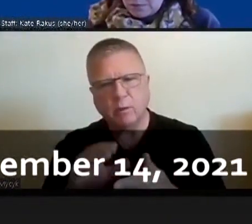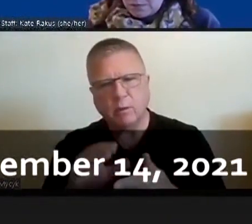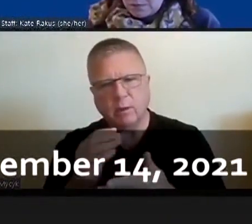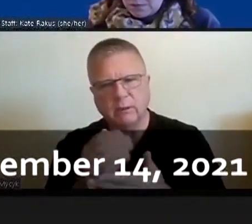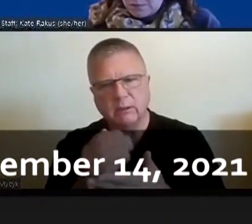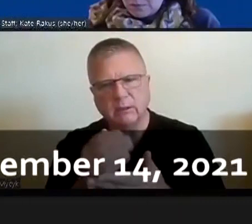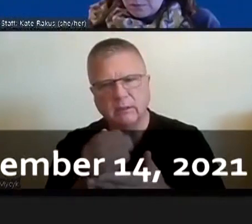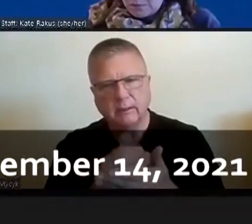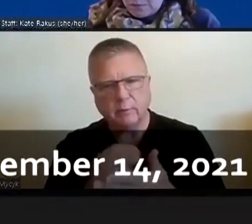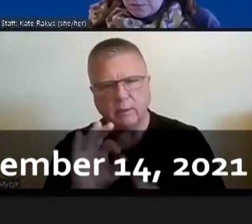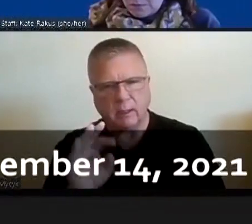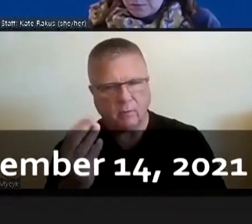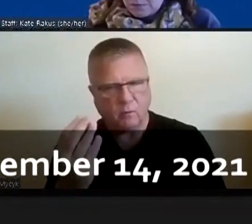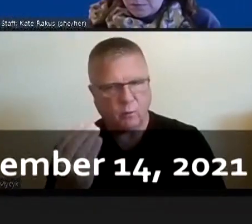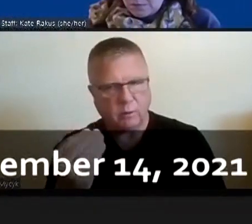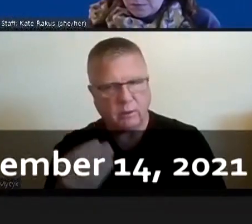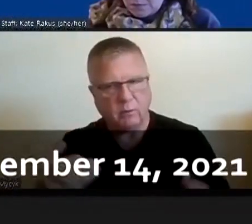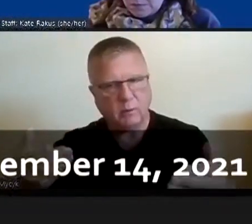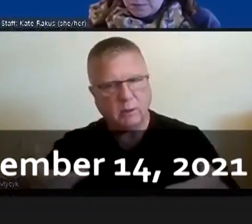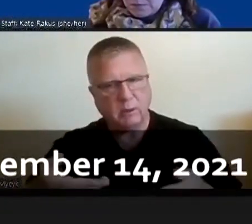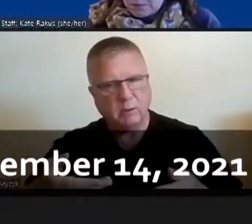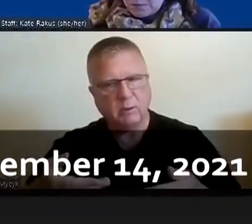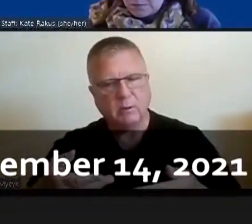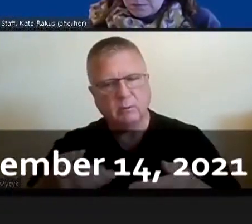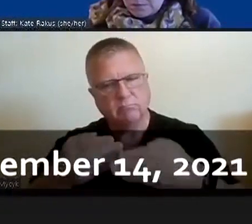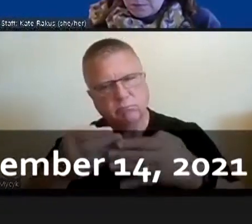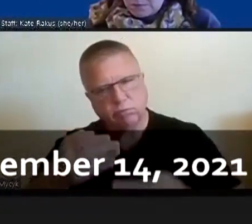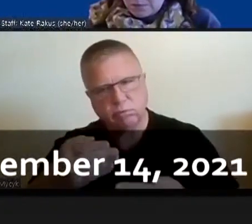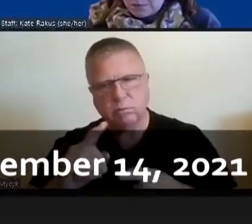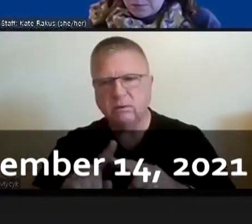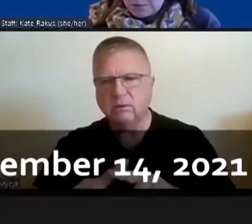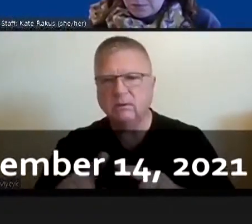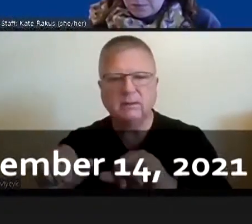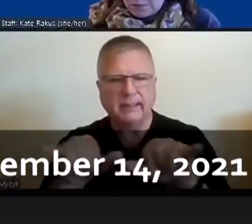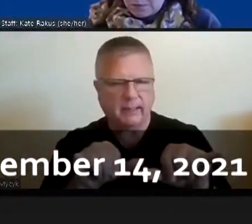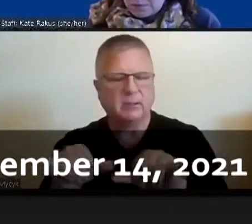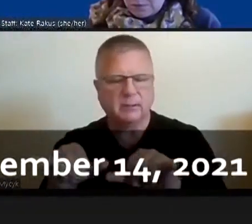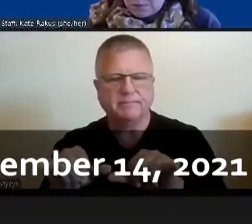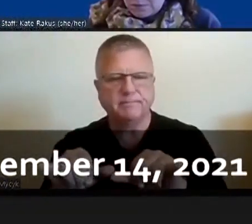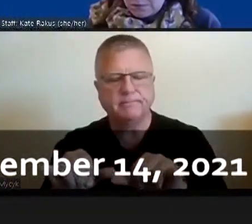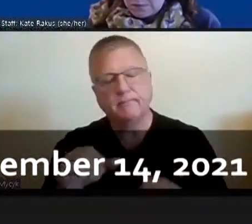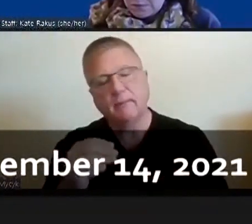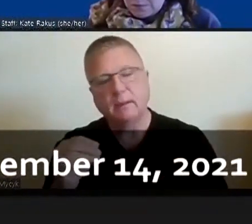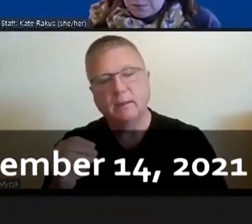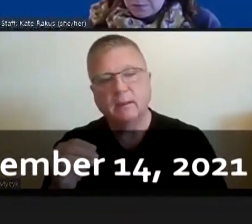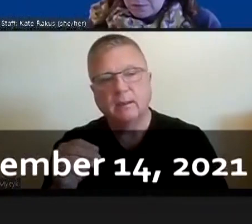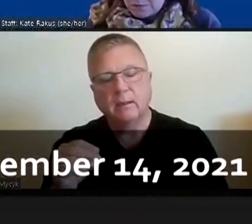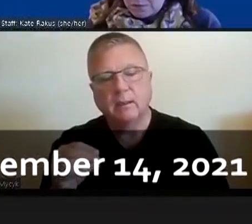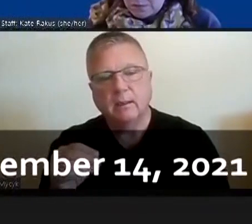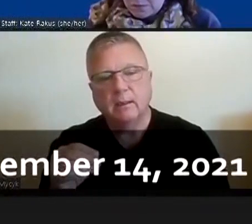and introduced a number of standards and